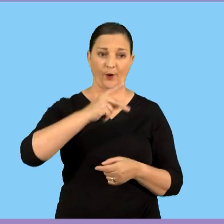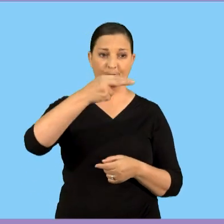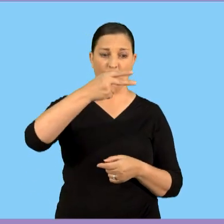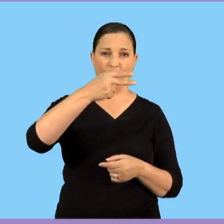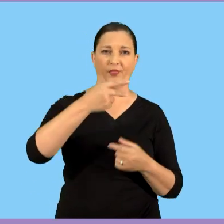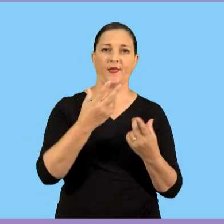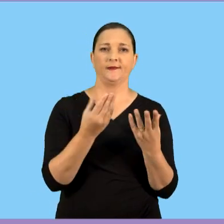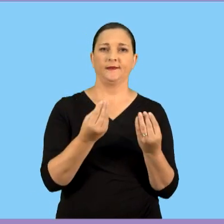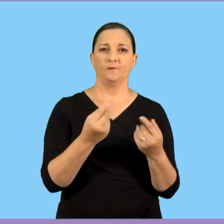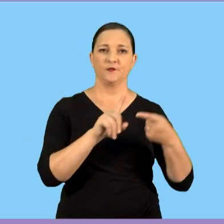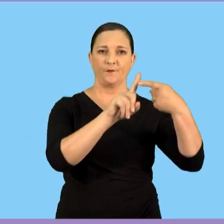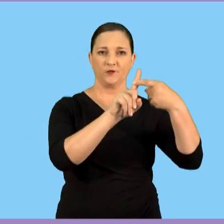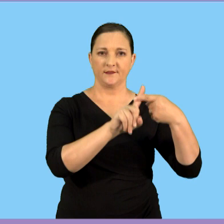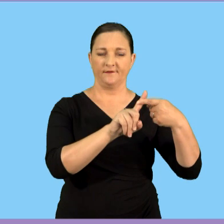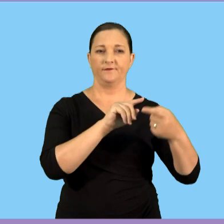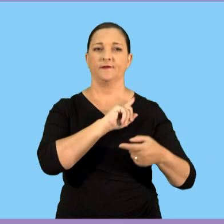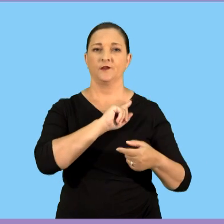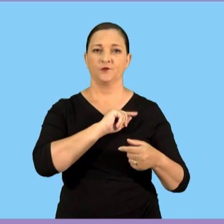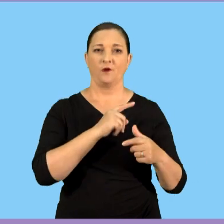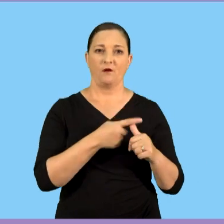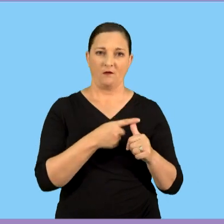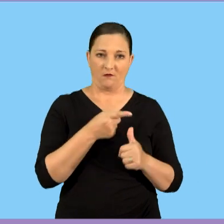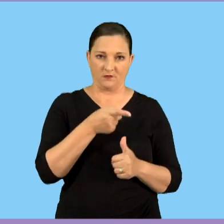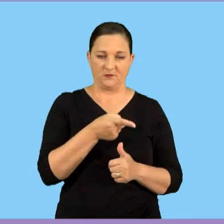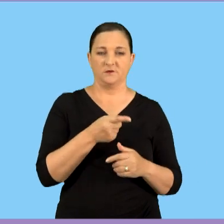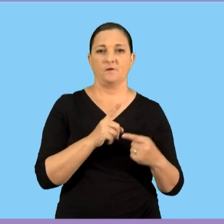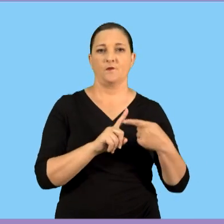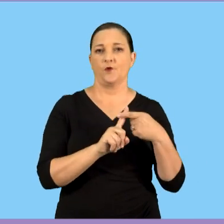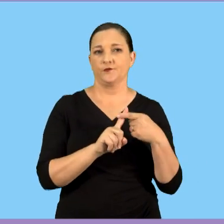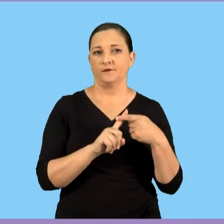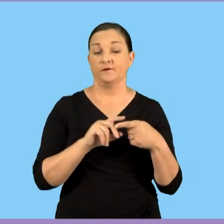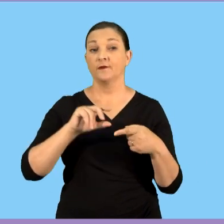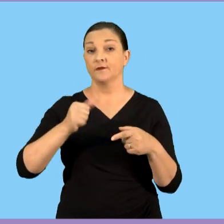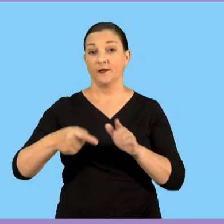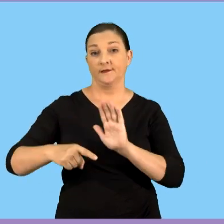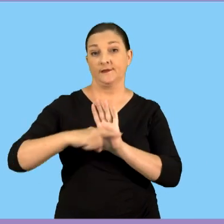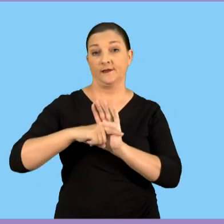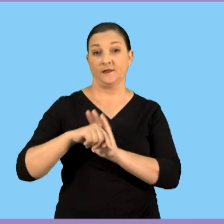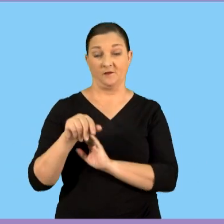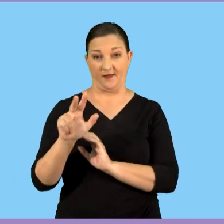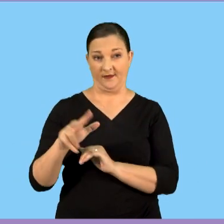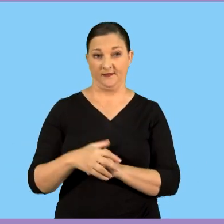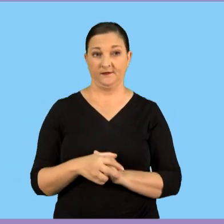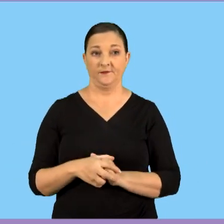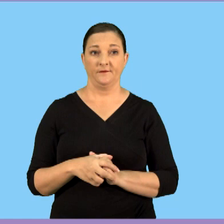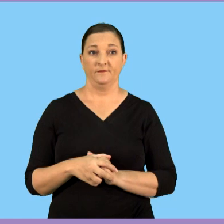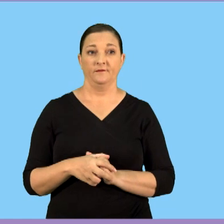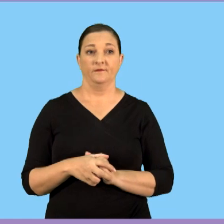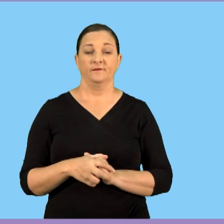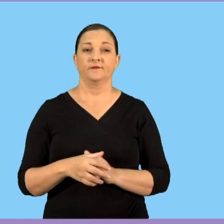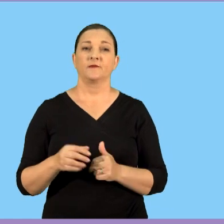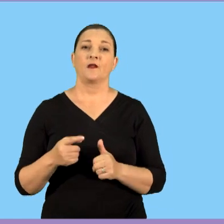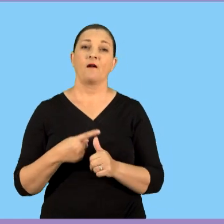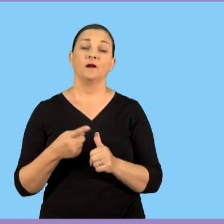are multiplying two positive numbers. And then in the end, we are going to subtract the